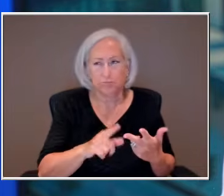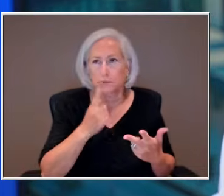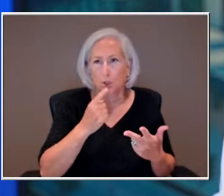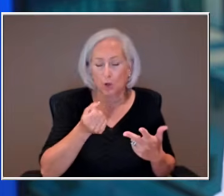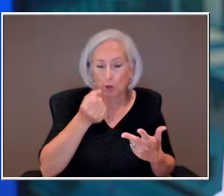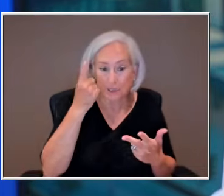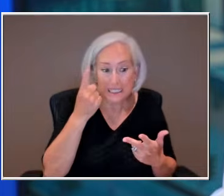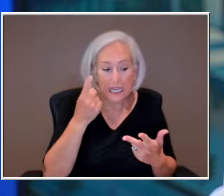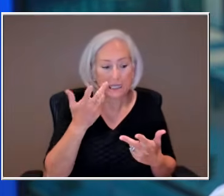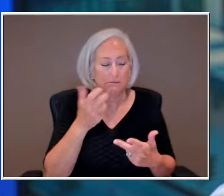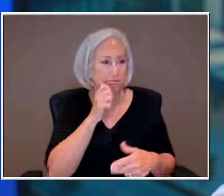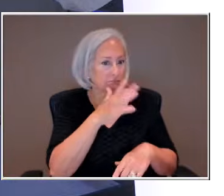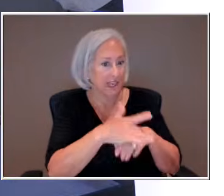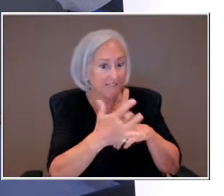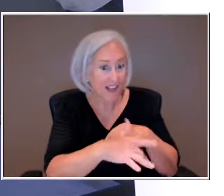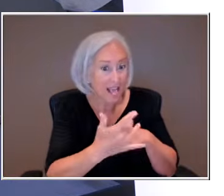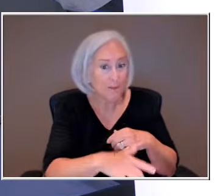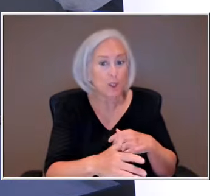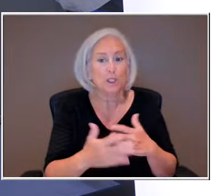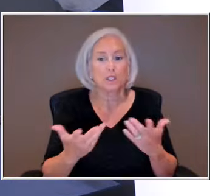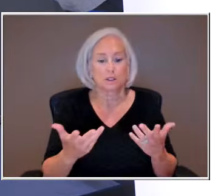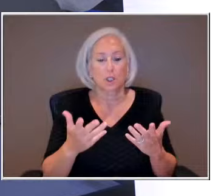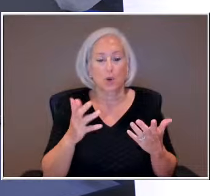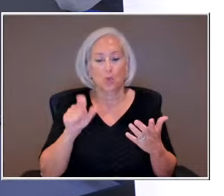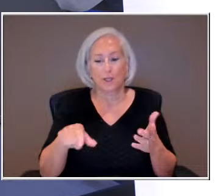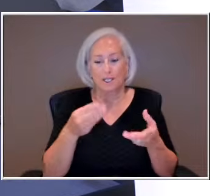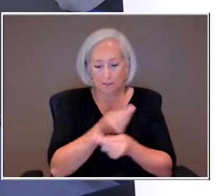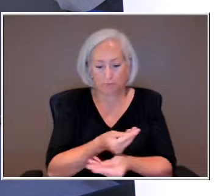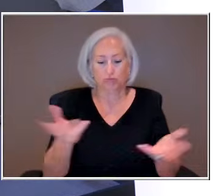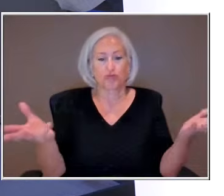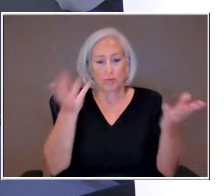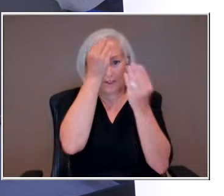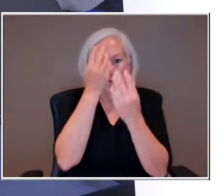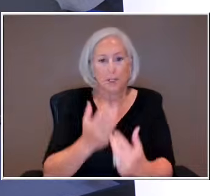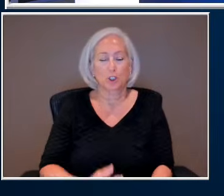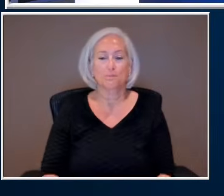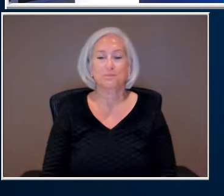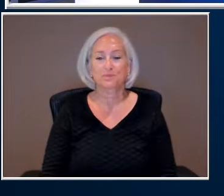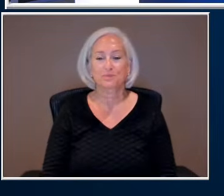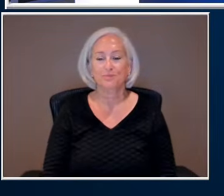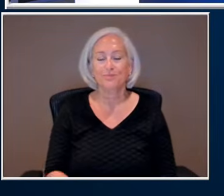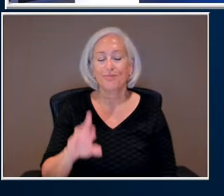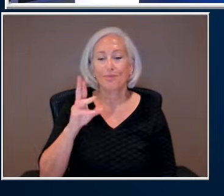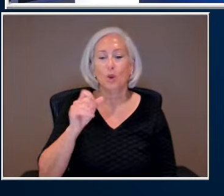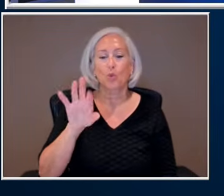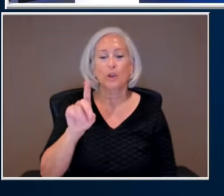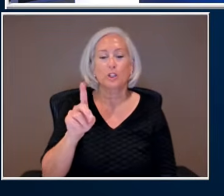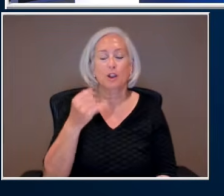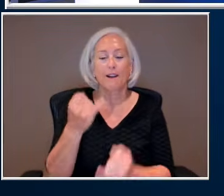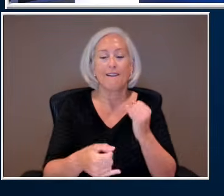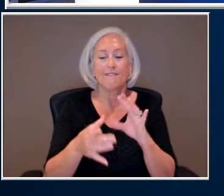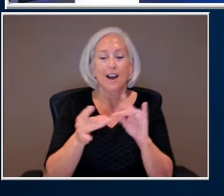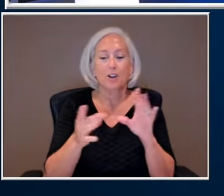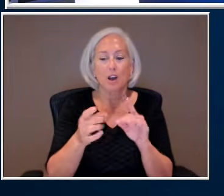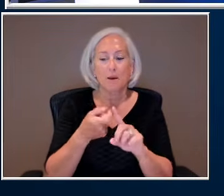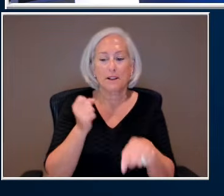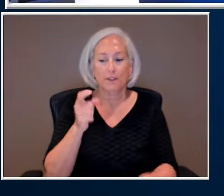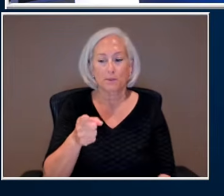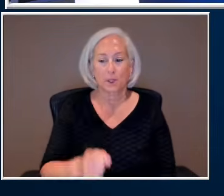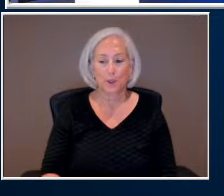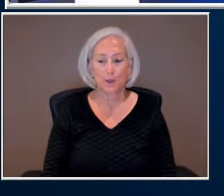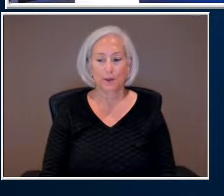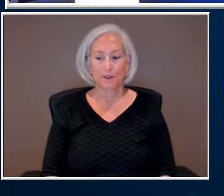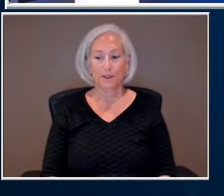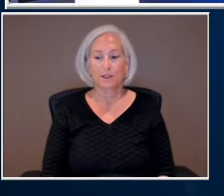word that I want to get out there today. All right, Richard, just final thoughts from you. I just want to know, what is the biggest takeaway from